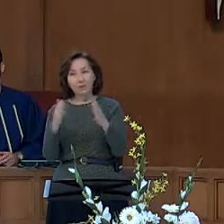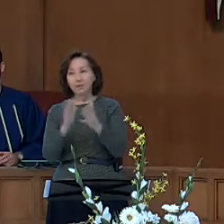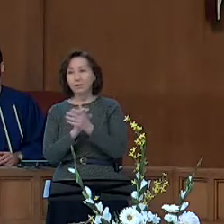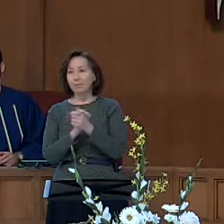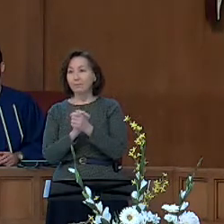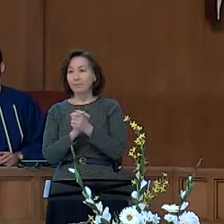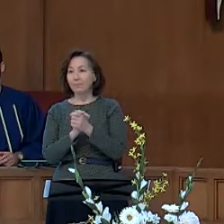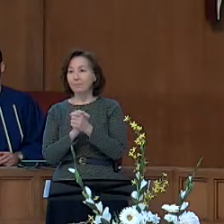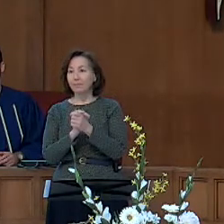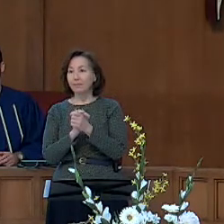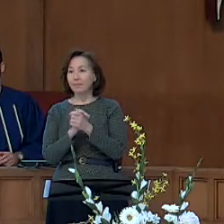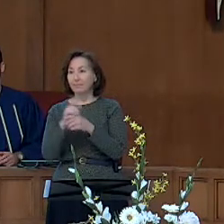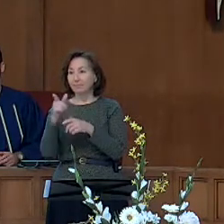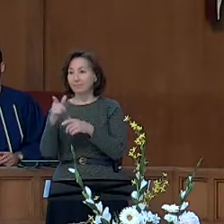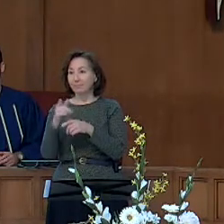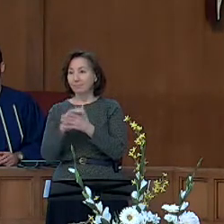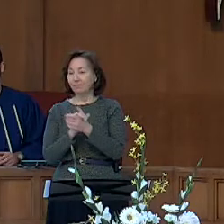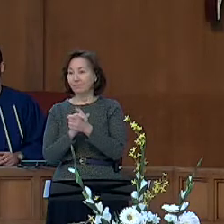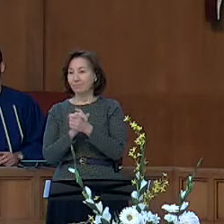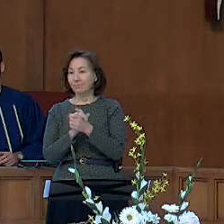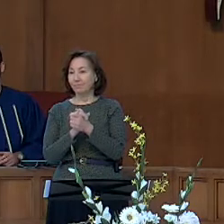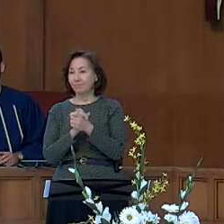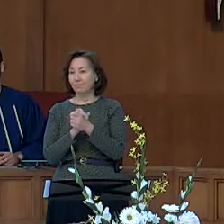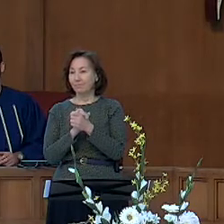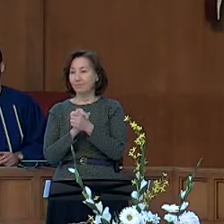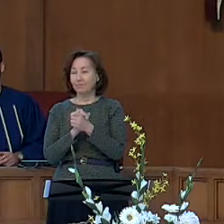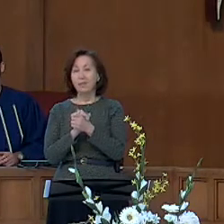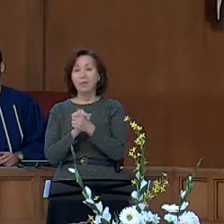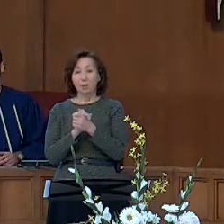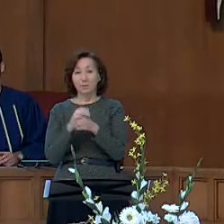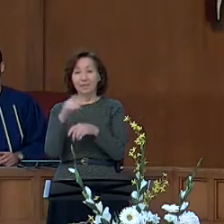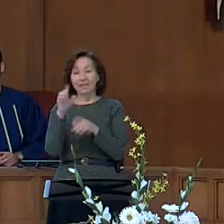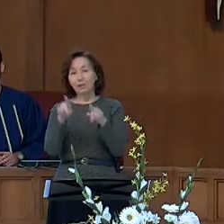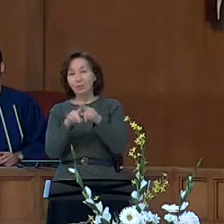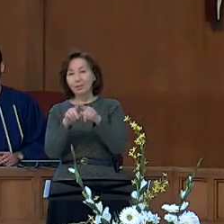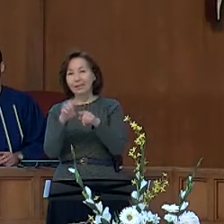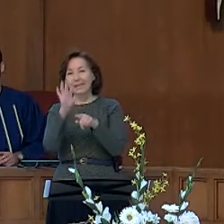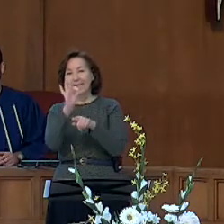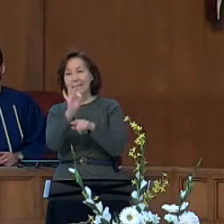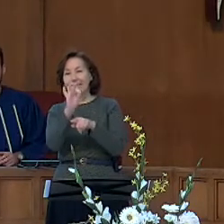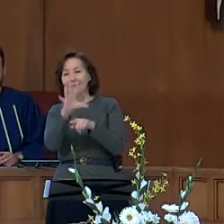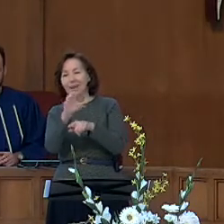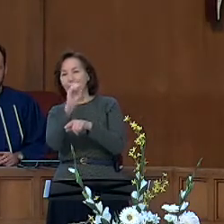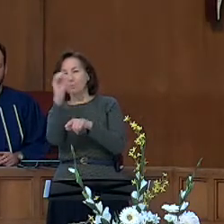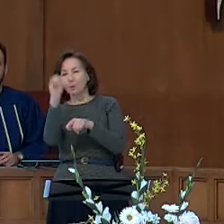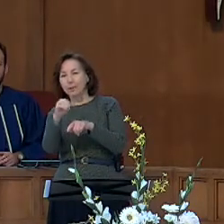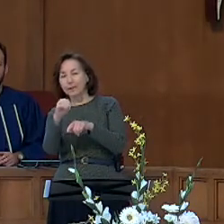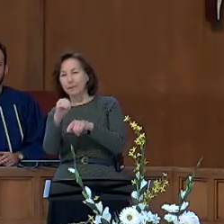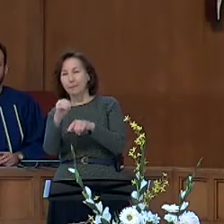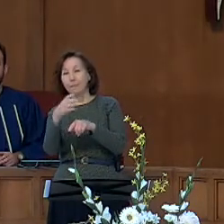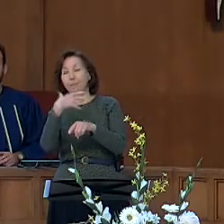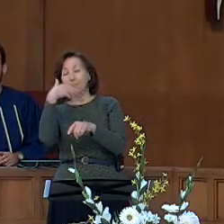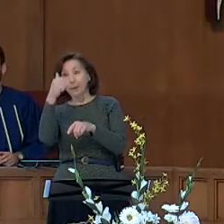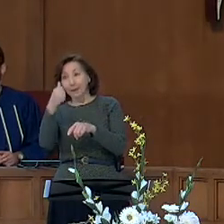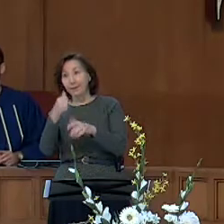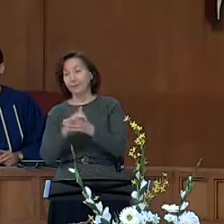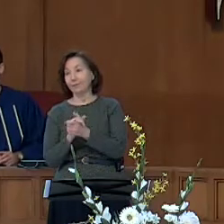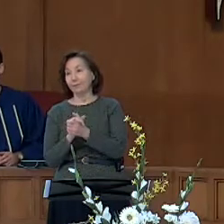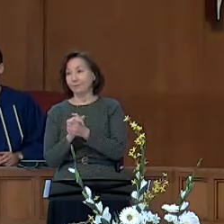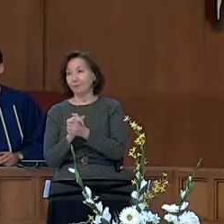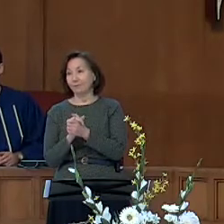then? I was like 95% better. I mean, it was amazing. Can you imagine that? I mean, so she was just